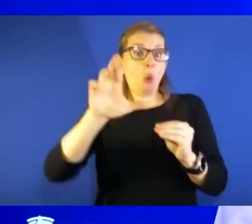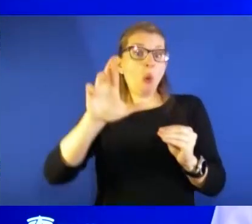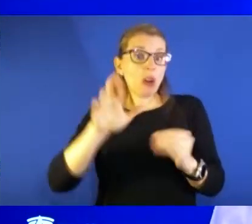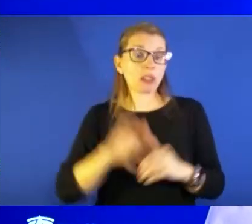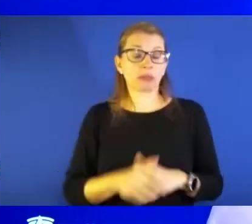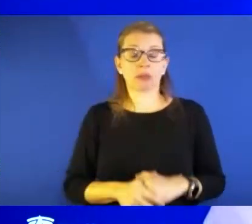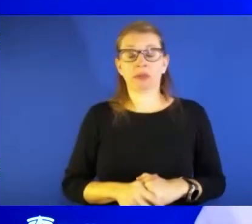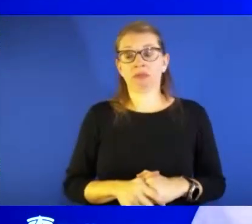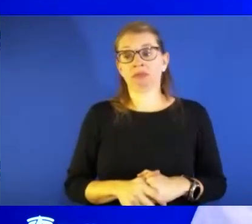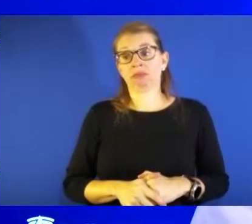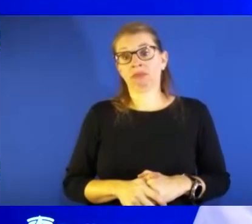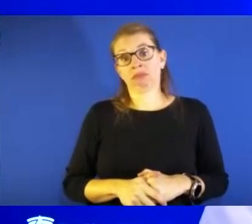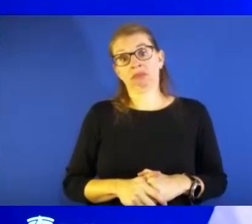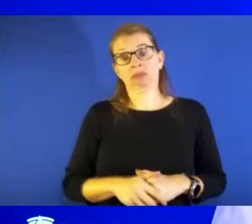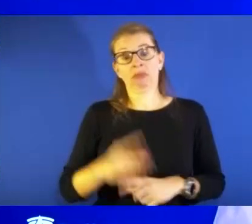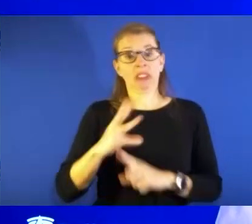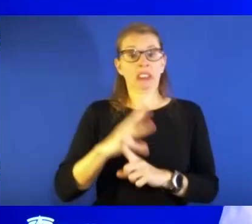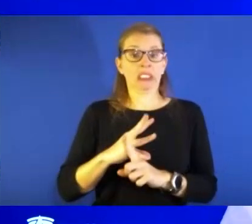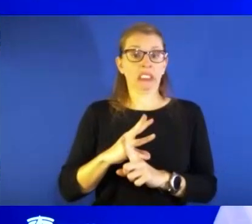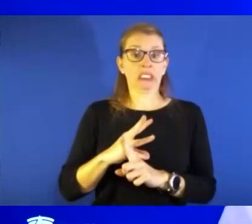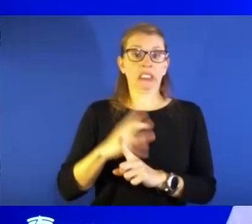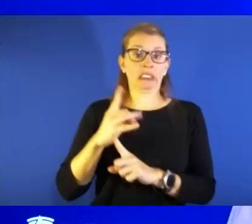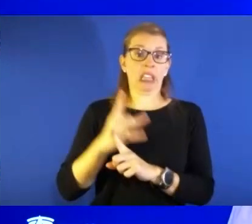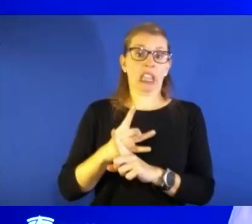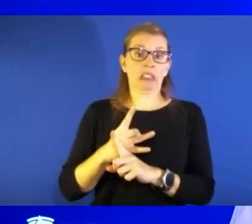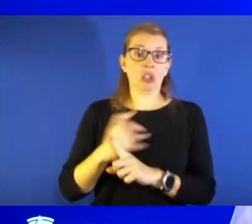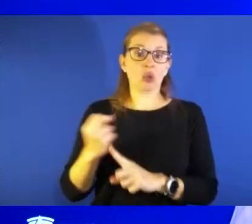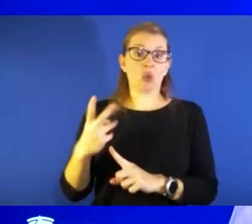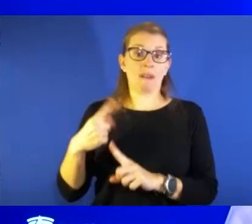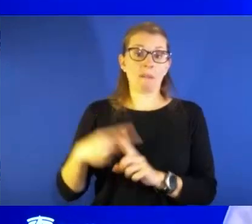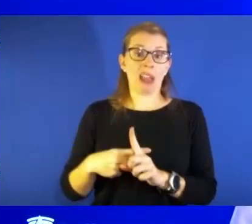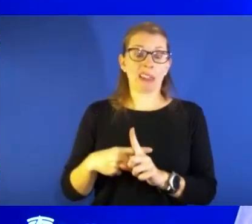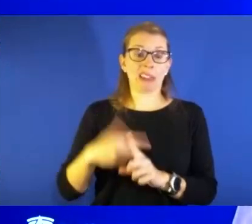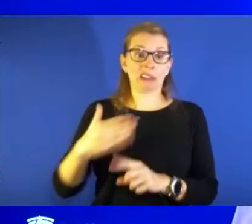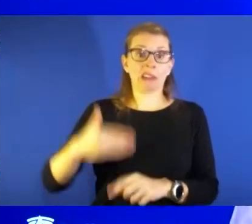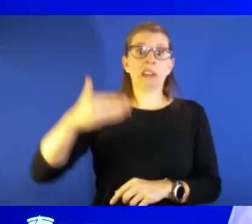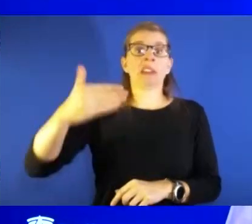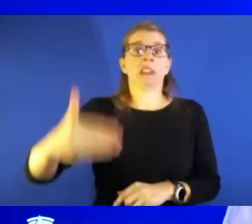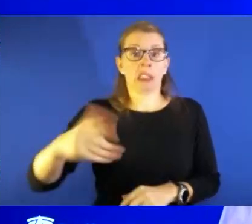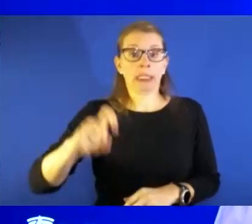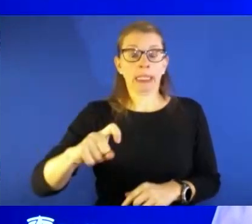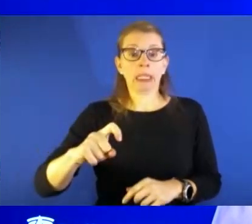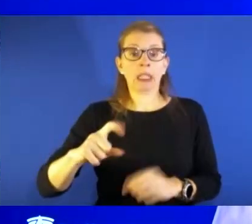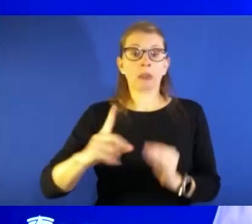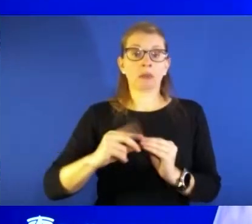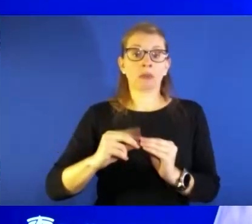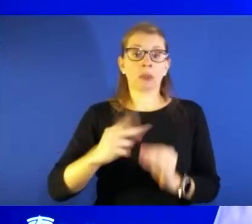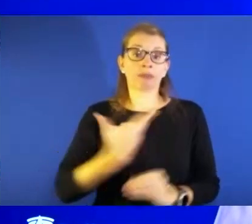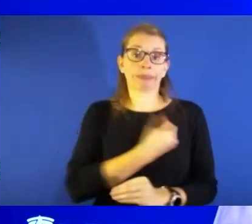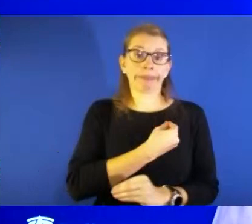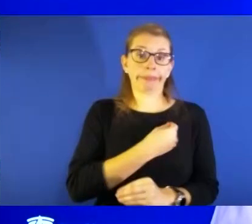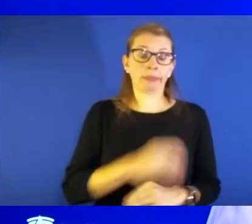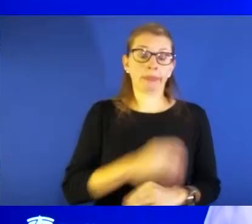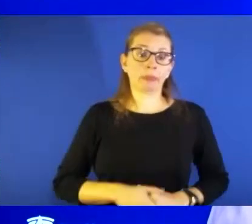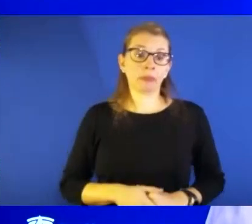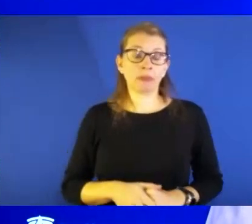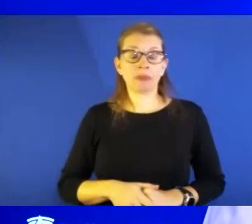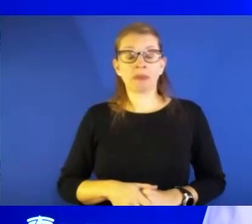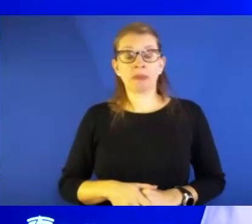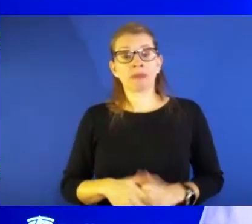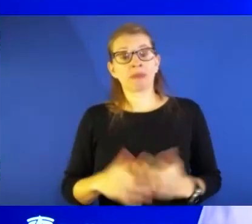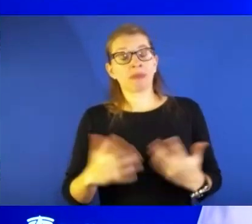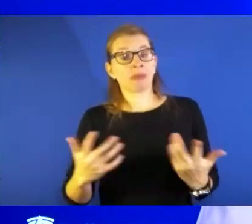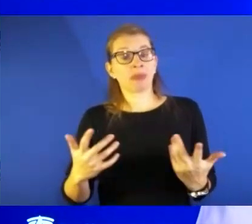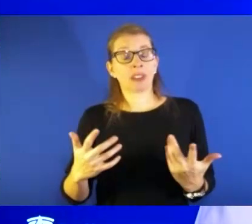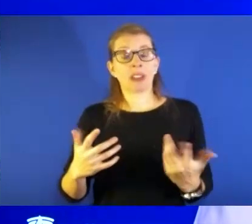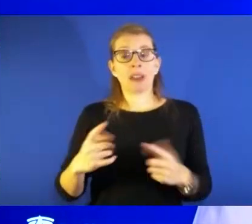at 6 to 8, 12 months needing another dose? But then we also have to get into the real granular areas of why are